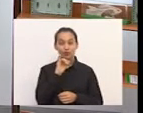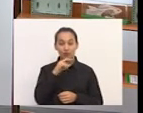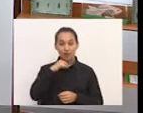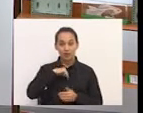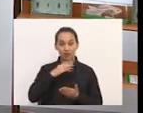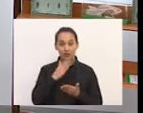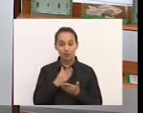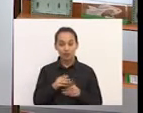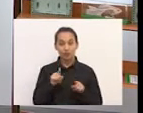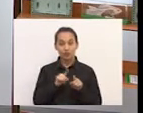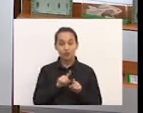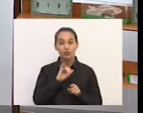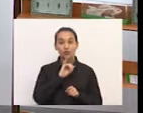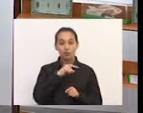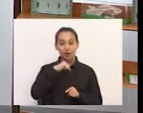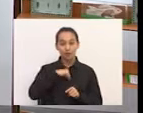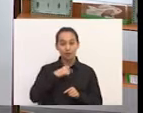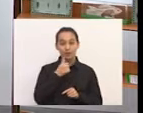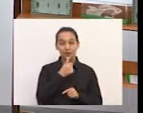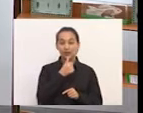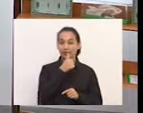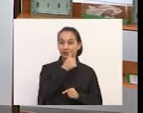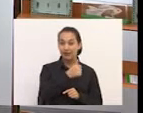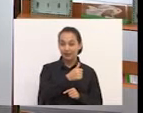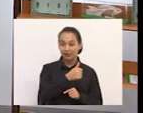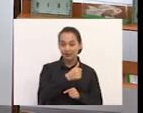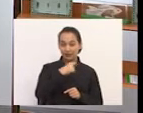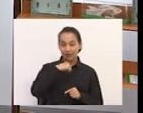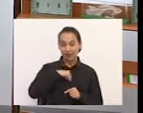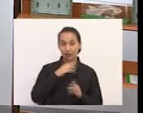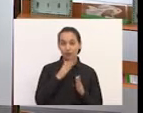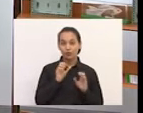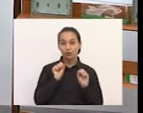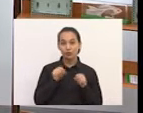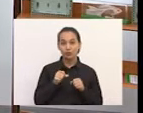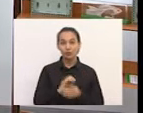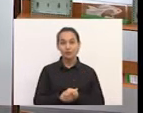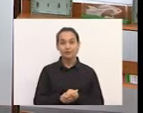kabi, har qanday yomonning ham bir yaxshi tomoni bor ekan.